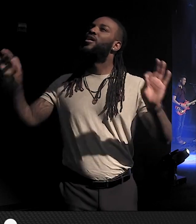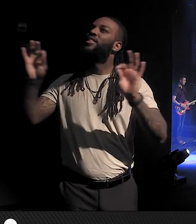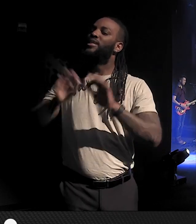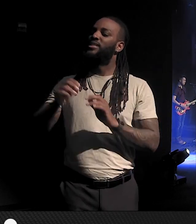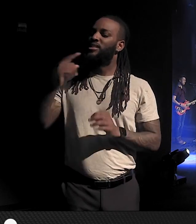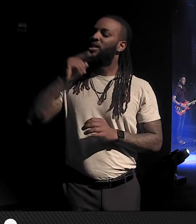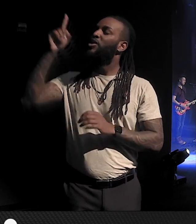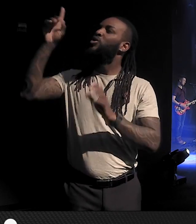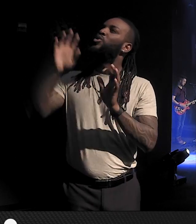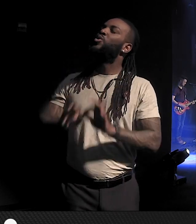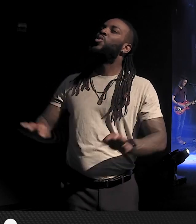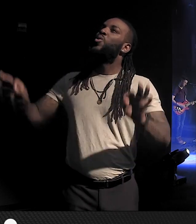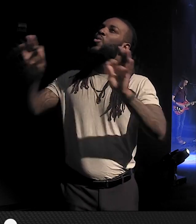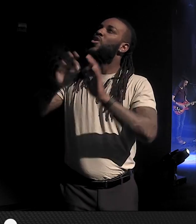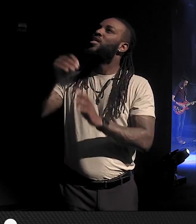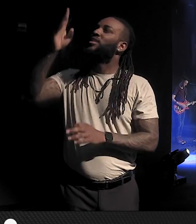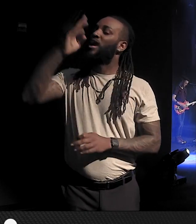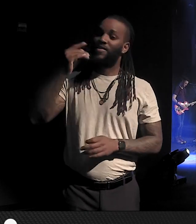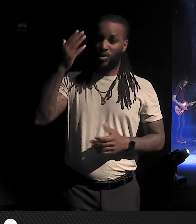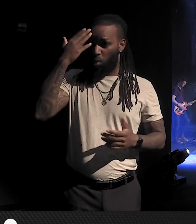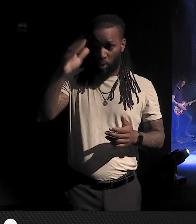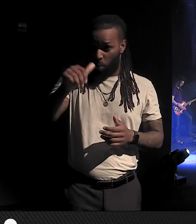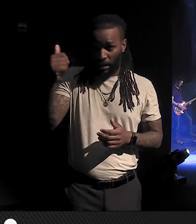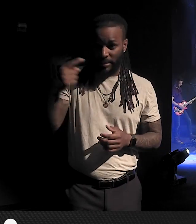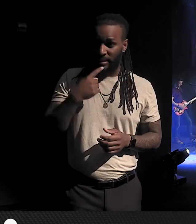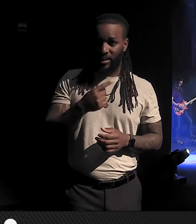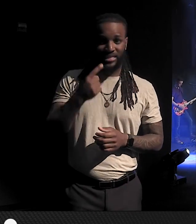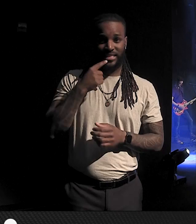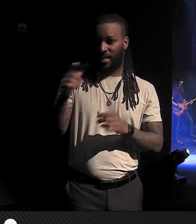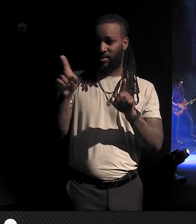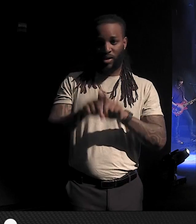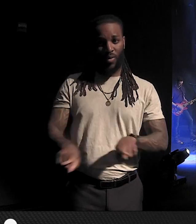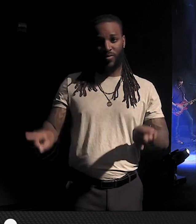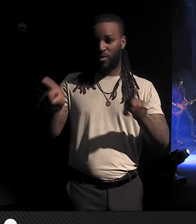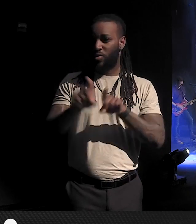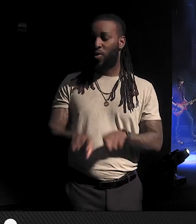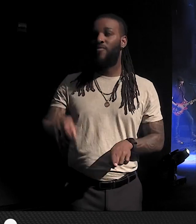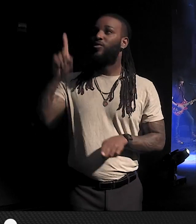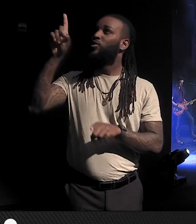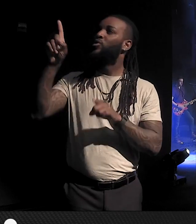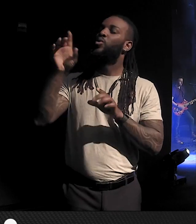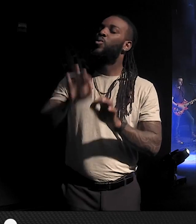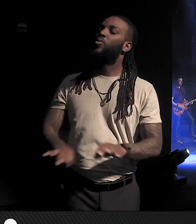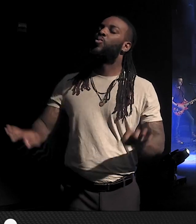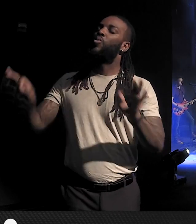Say you're worthy, God. If you don't know what else to say, just say that over and over again. You're worthy, God.